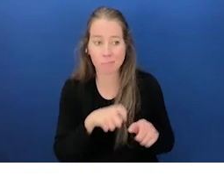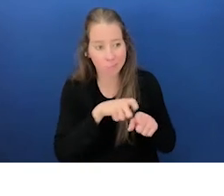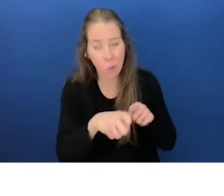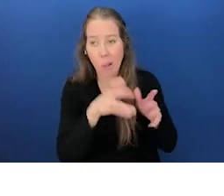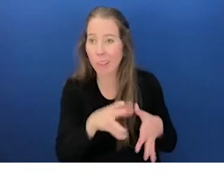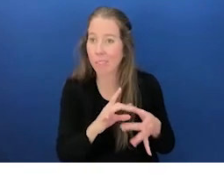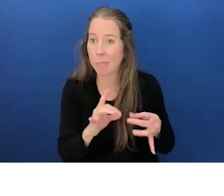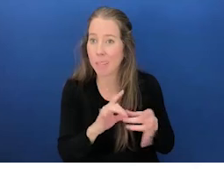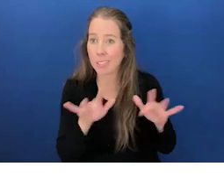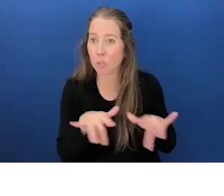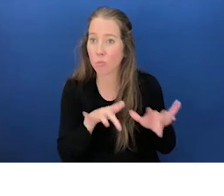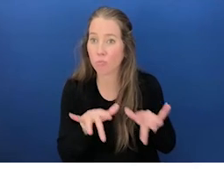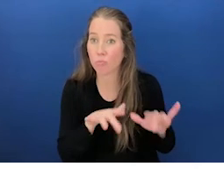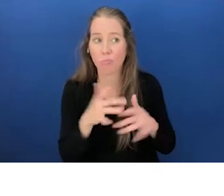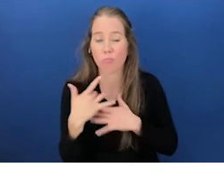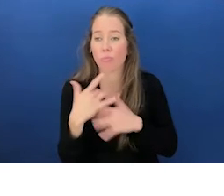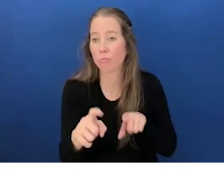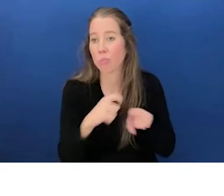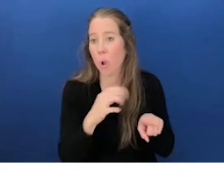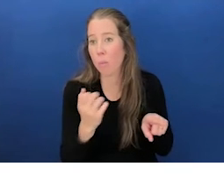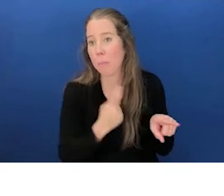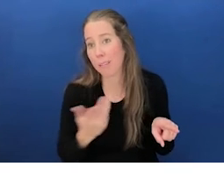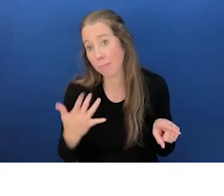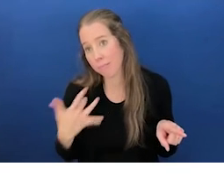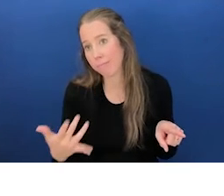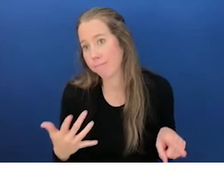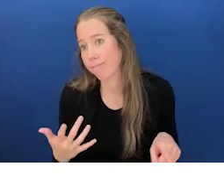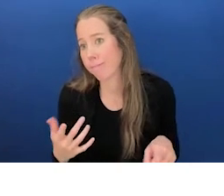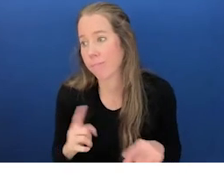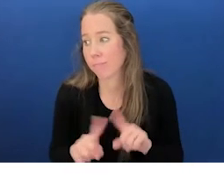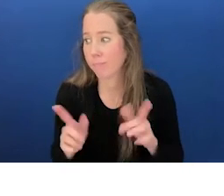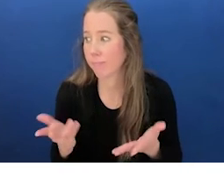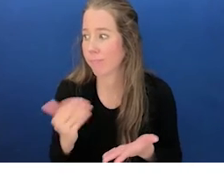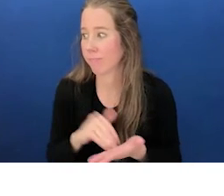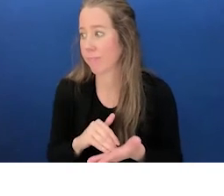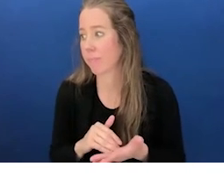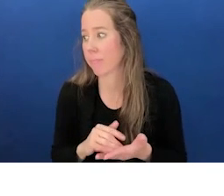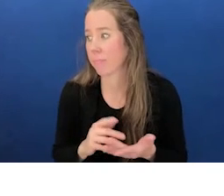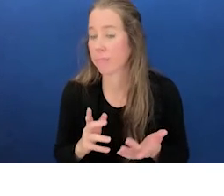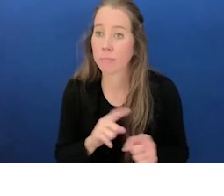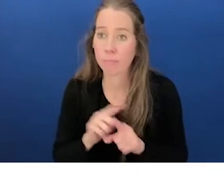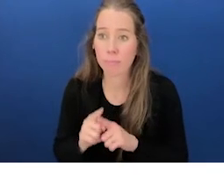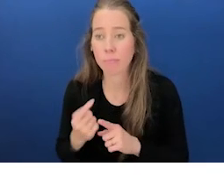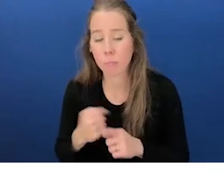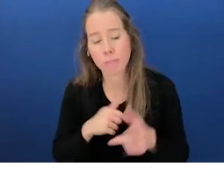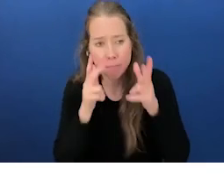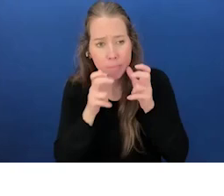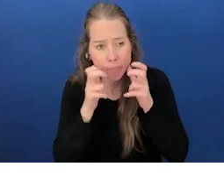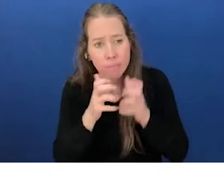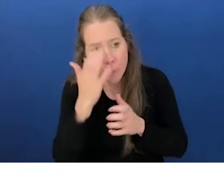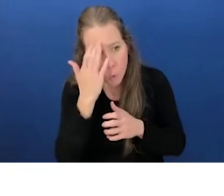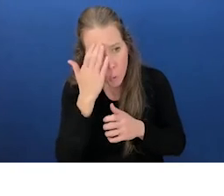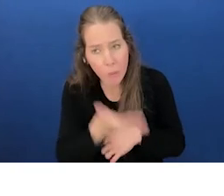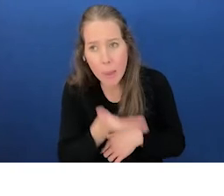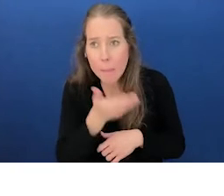voicemails, and they usually call me back. But then we also kind of listen to them and kind of get to know them. And if they